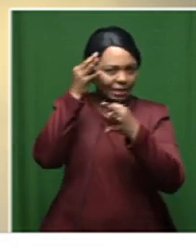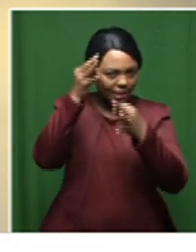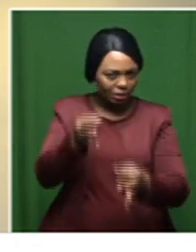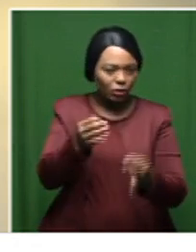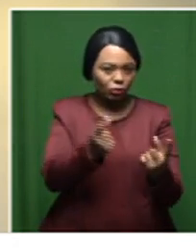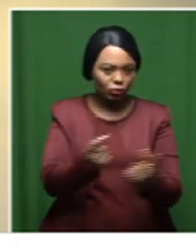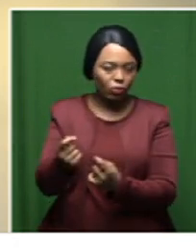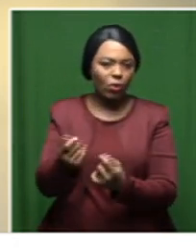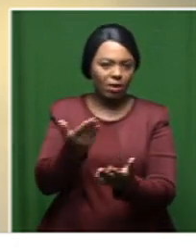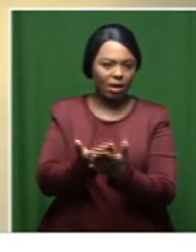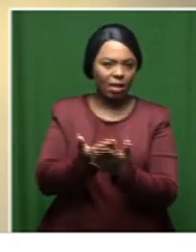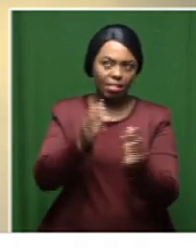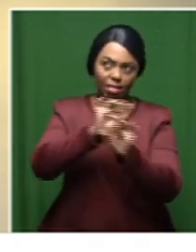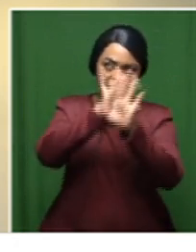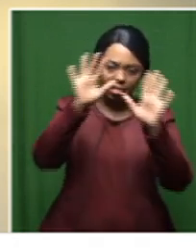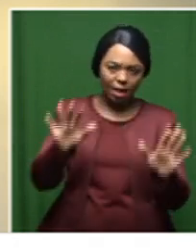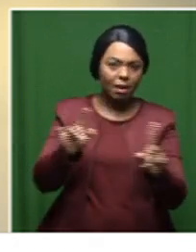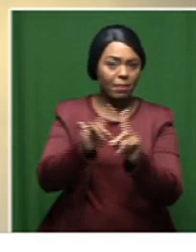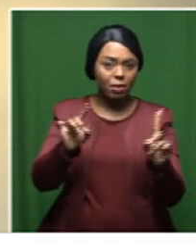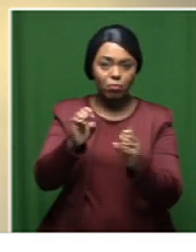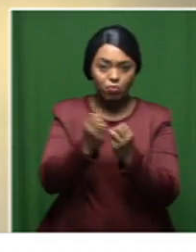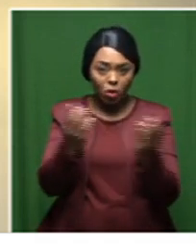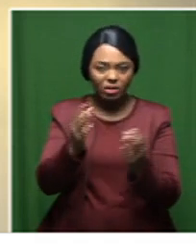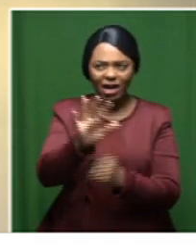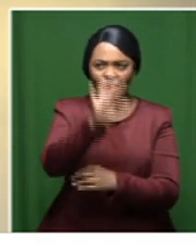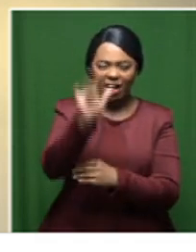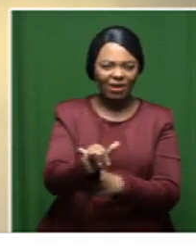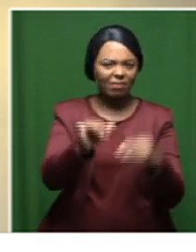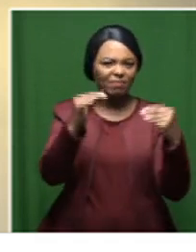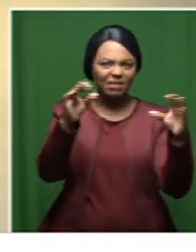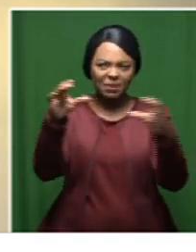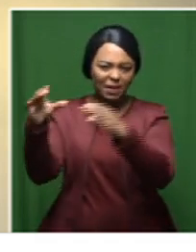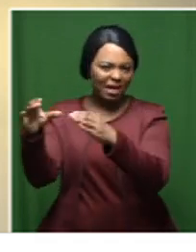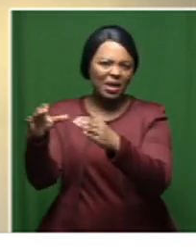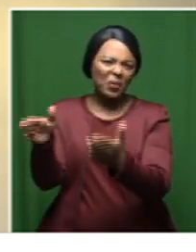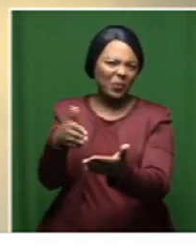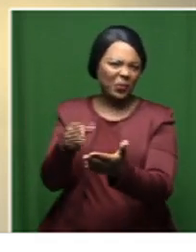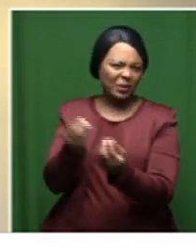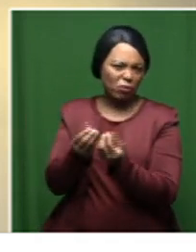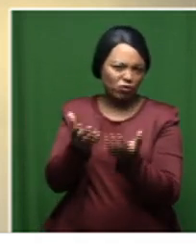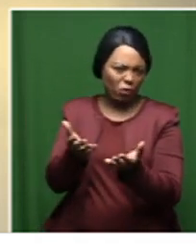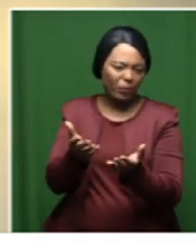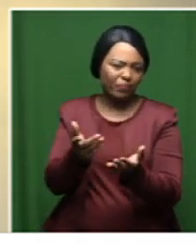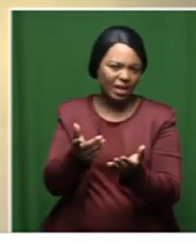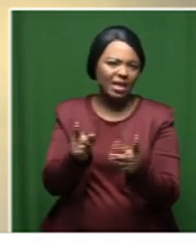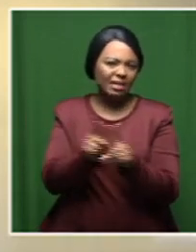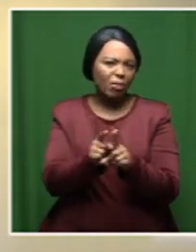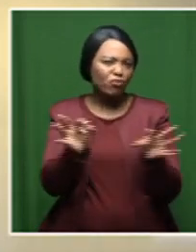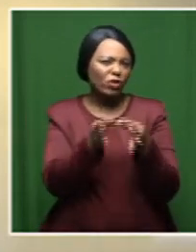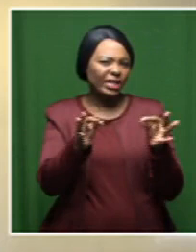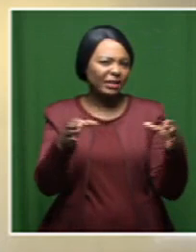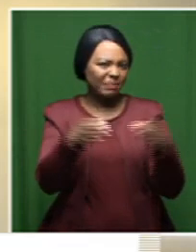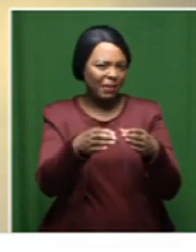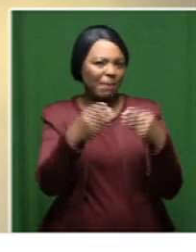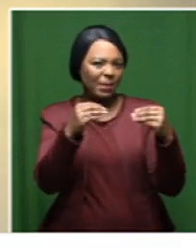this is what we don't have in a lot of African markets. And we know that the South African music market, for example,